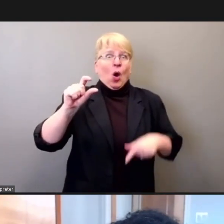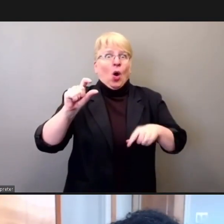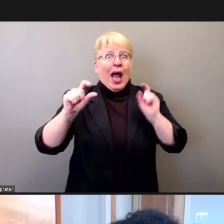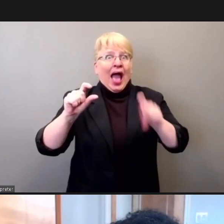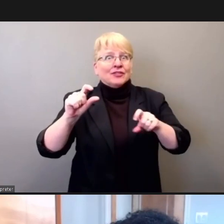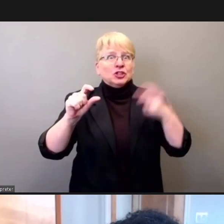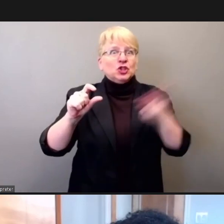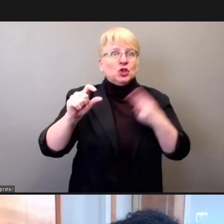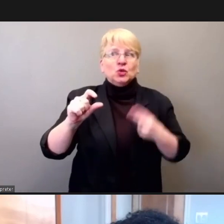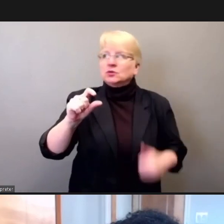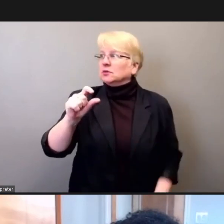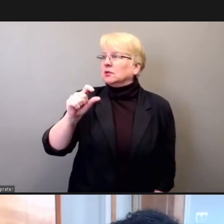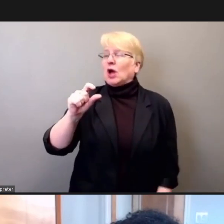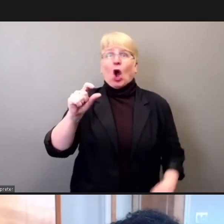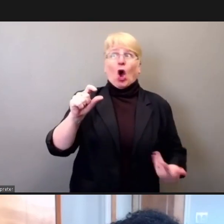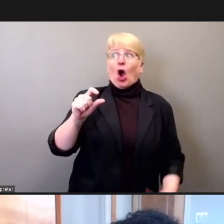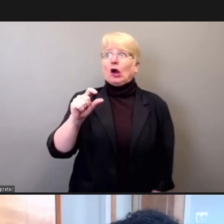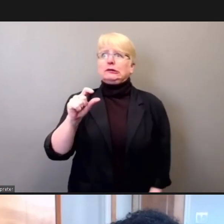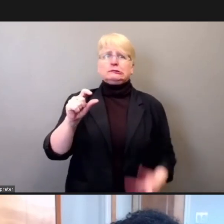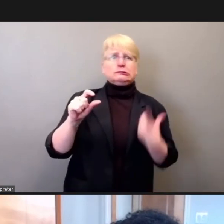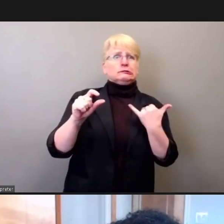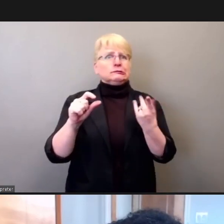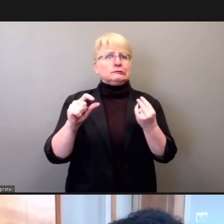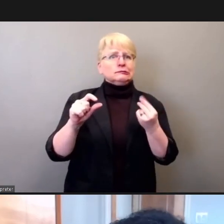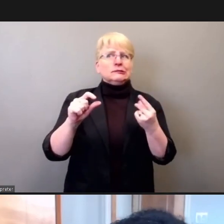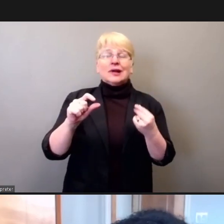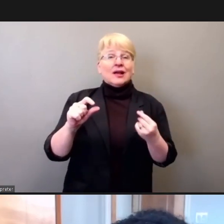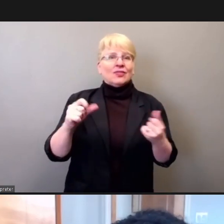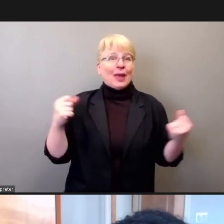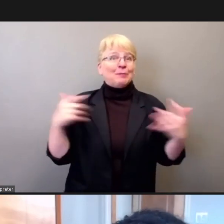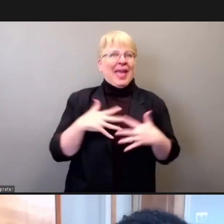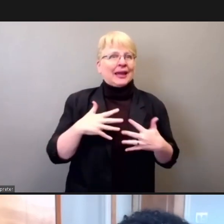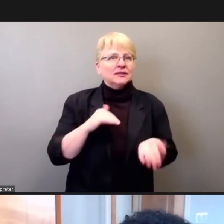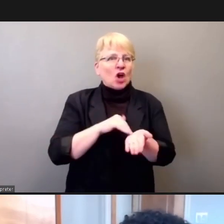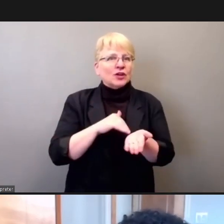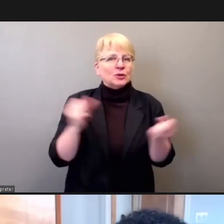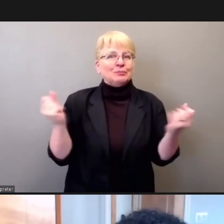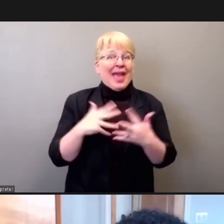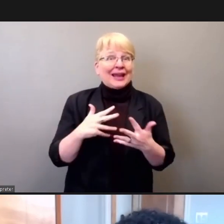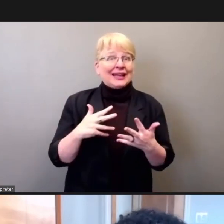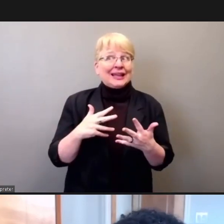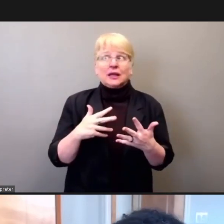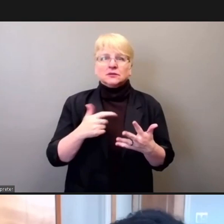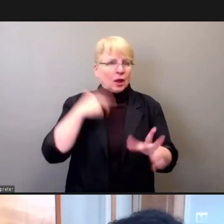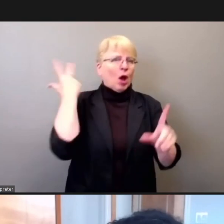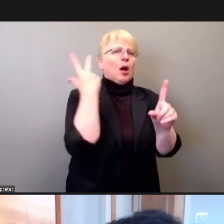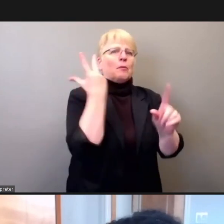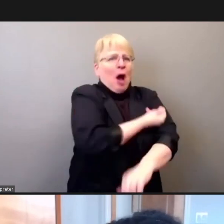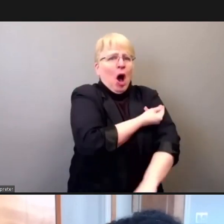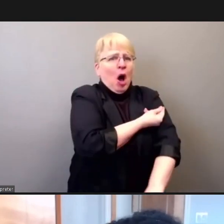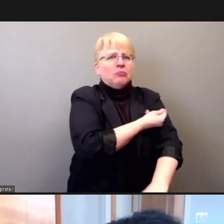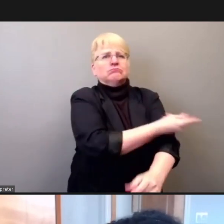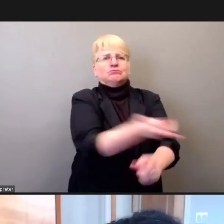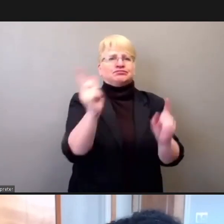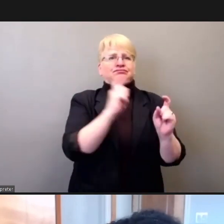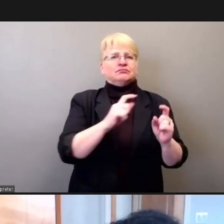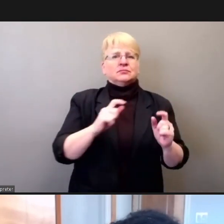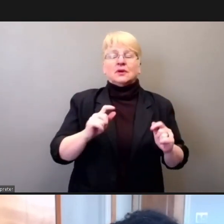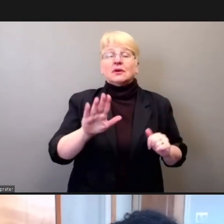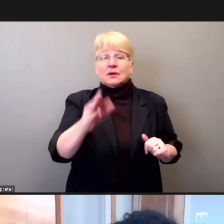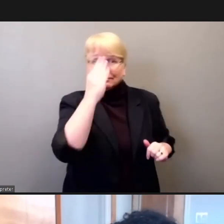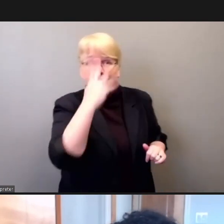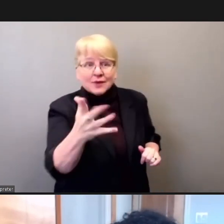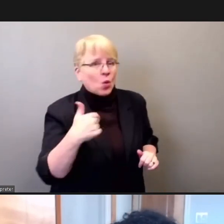waste vaccine. I mean, the general rule here is we will not waste vaccine. We will prudently make sure we're